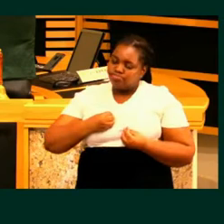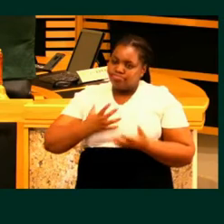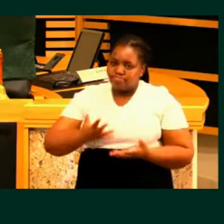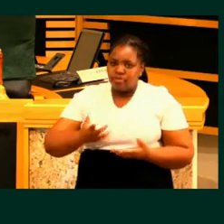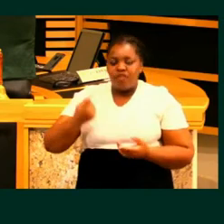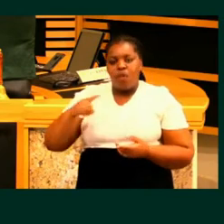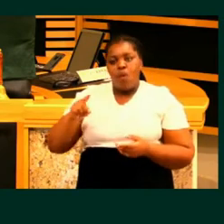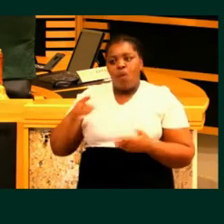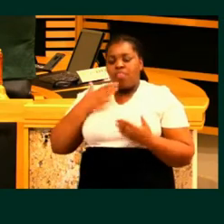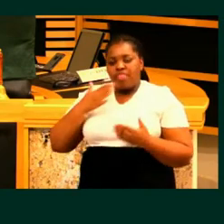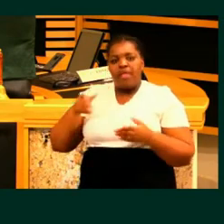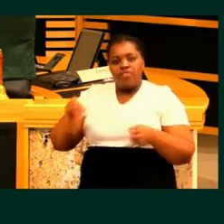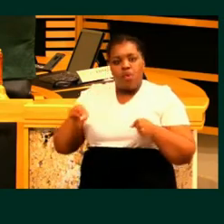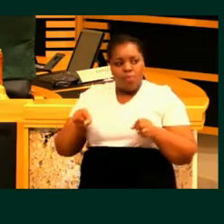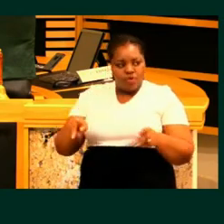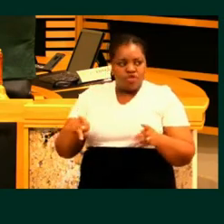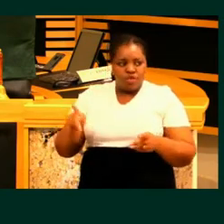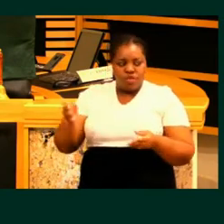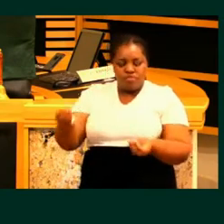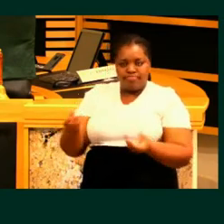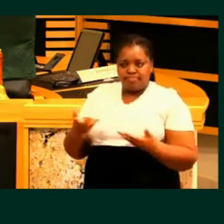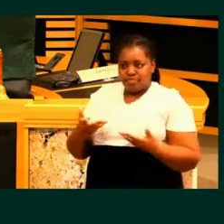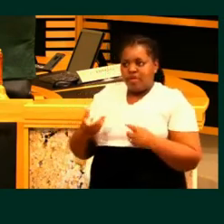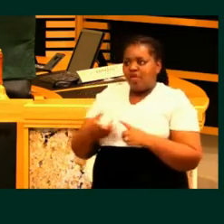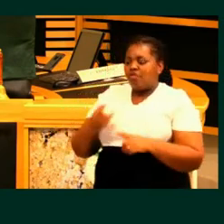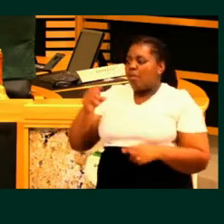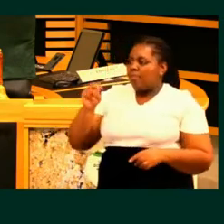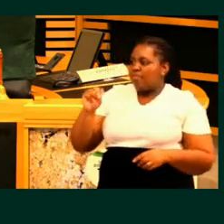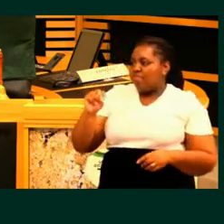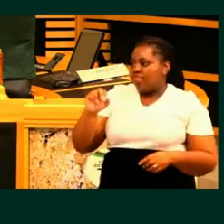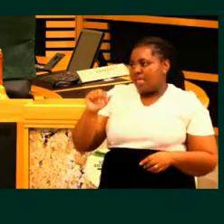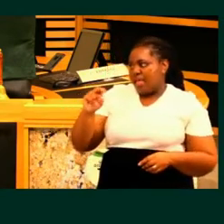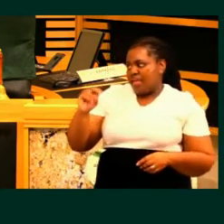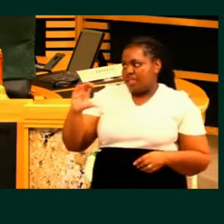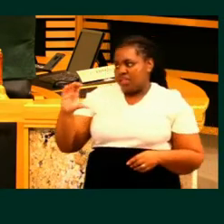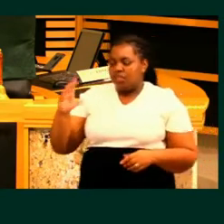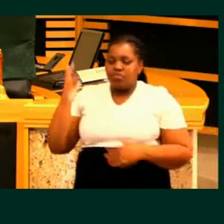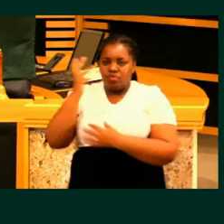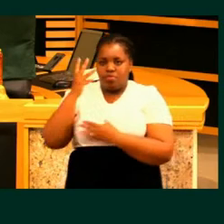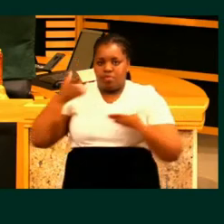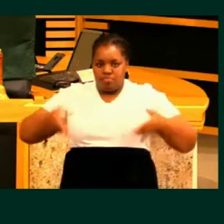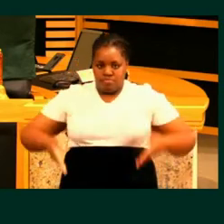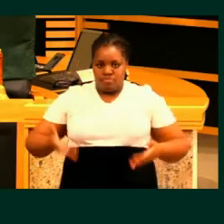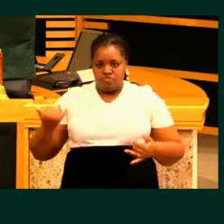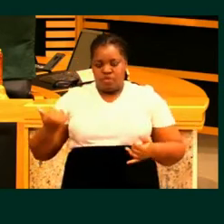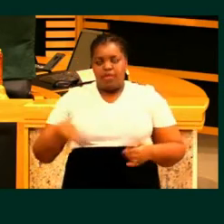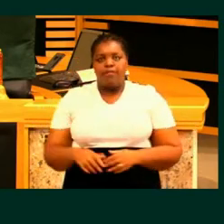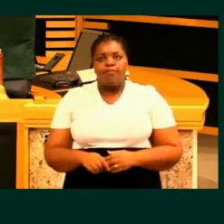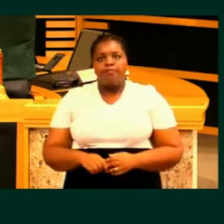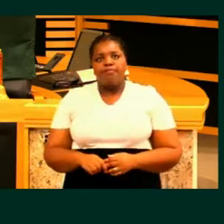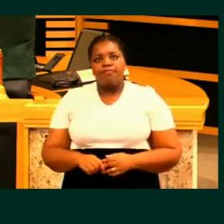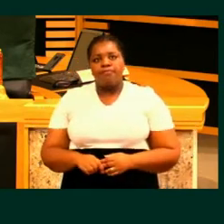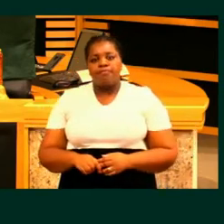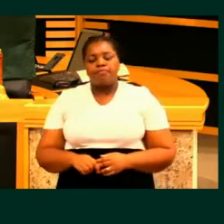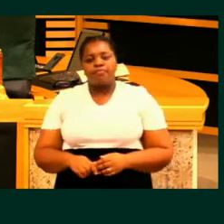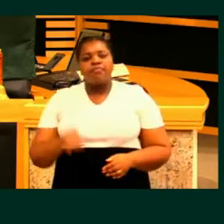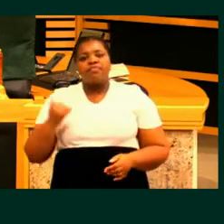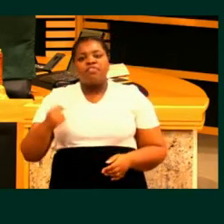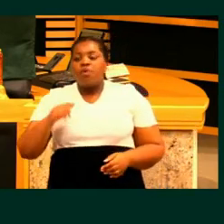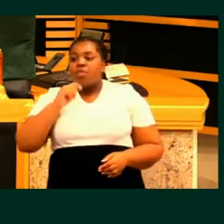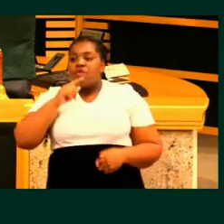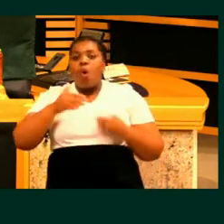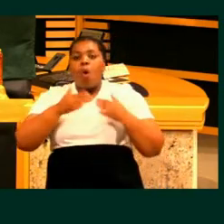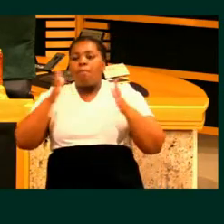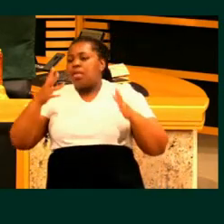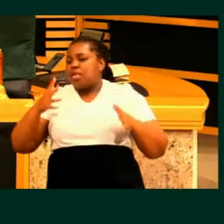the opportunity afforded by the ANC to address you today in his opening speech